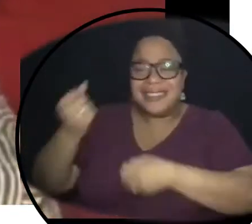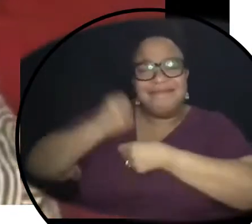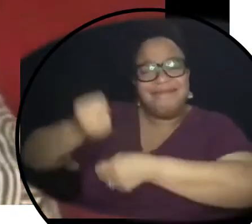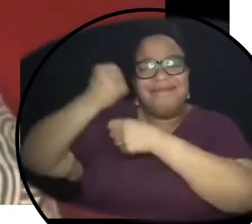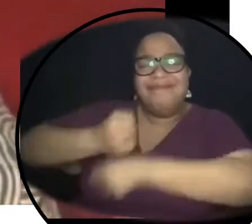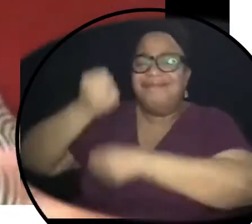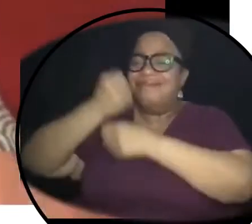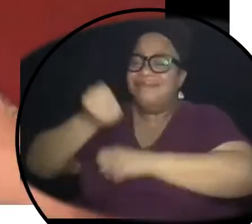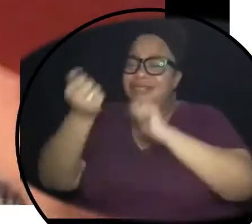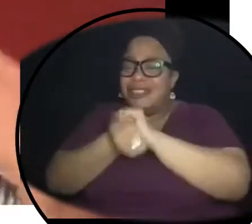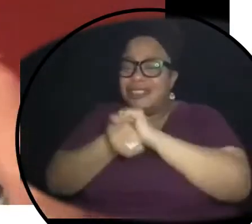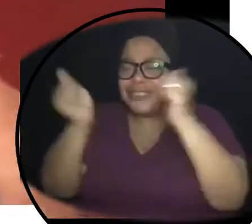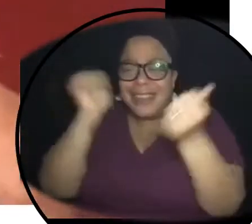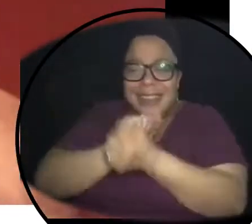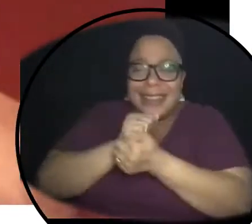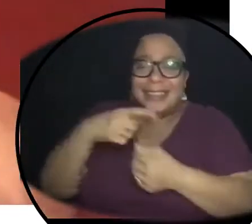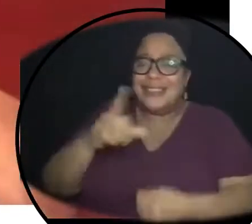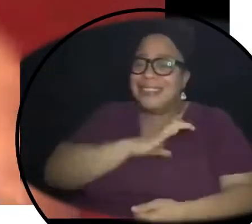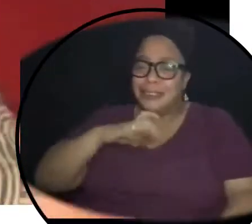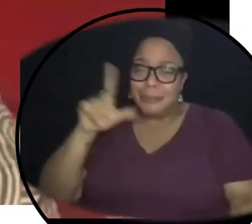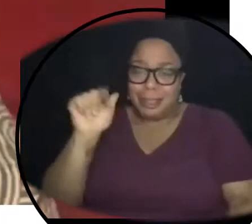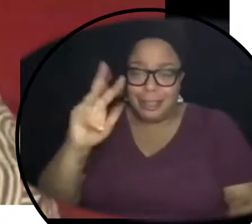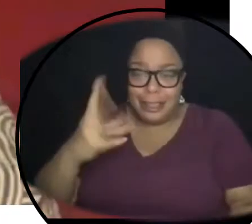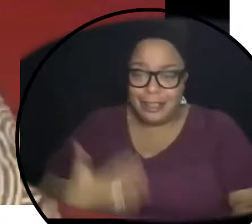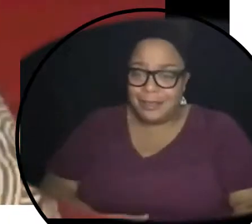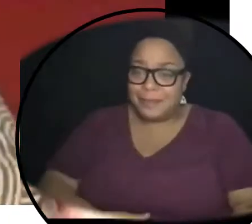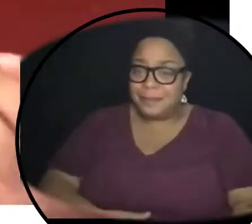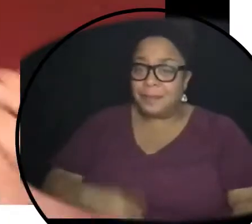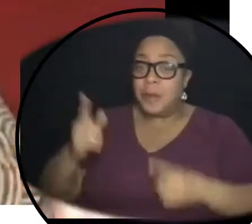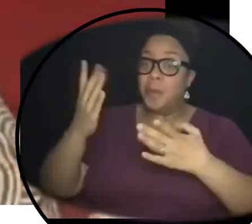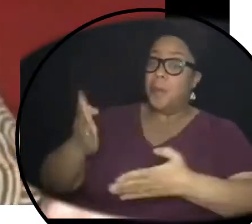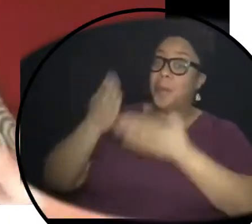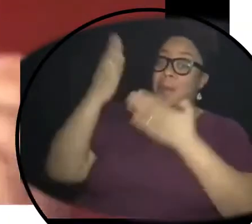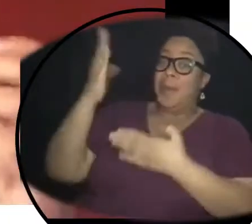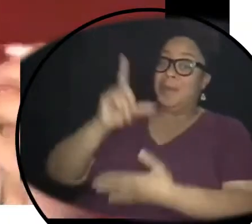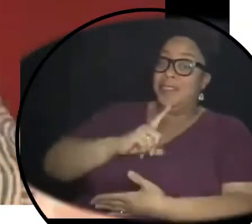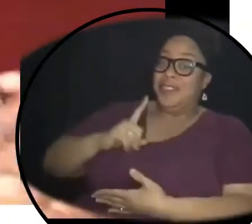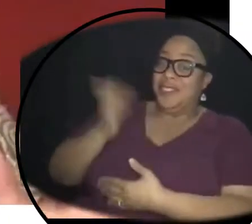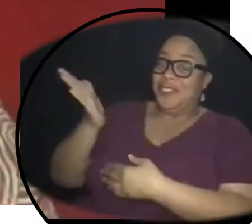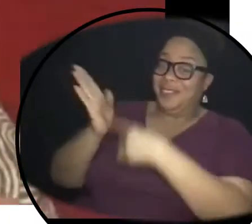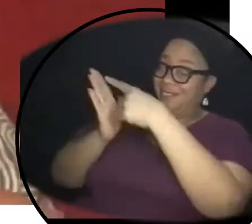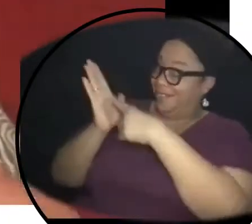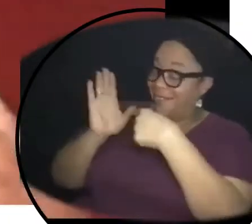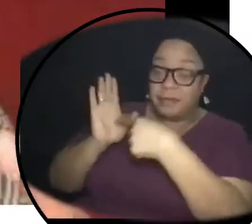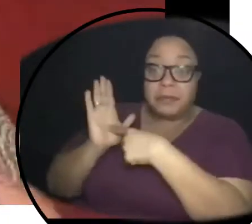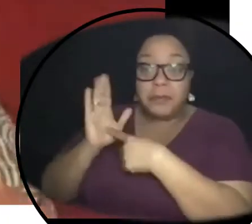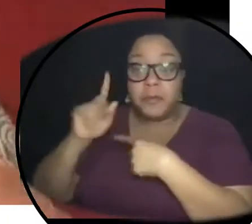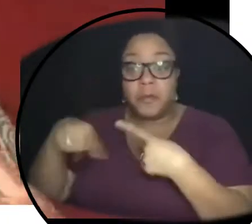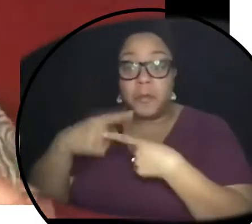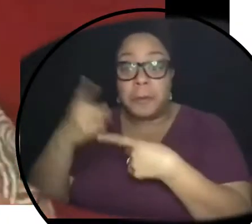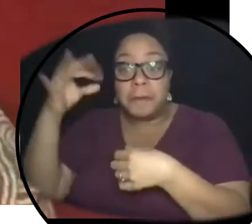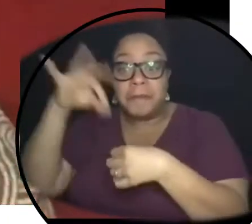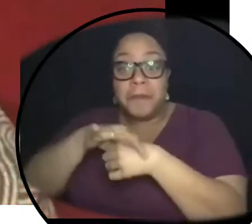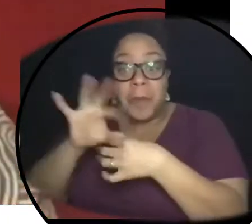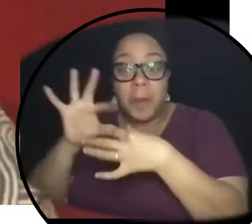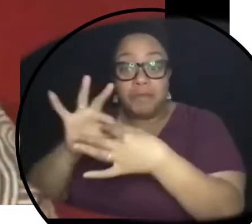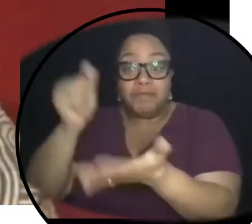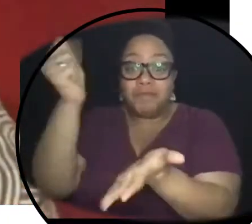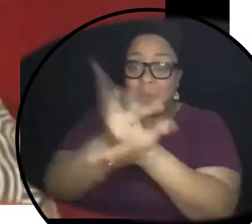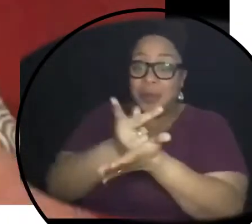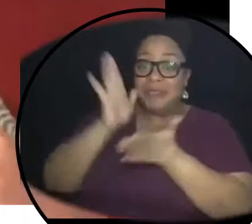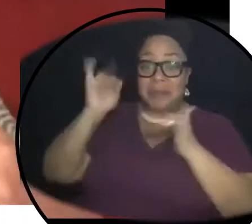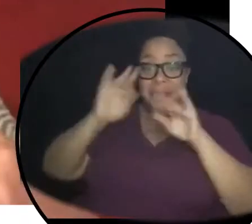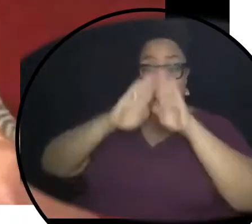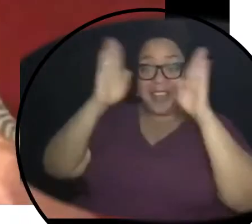square one. My other main focus of activism has been around the safety and care of